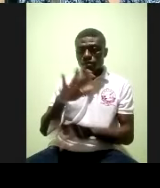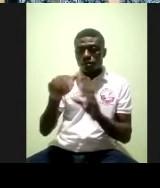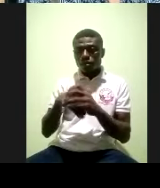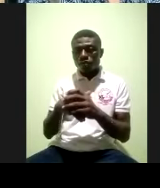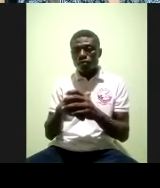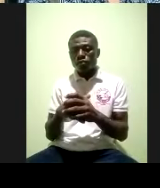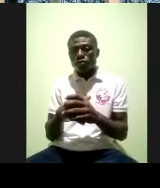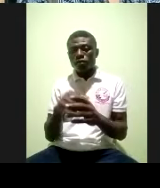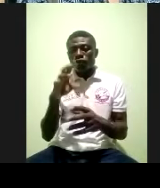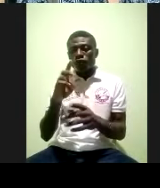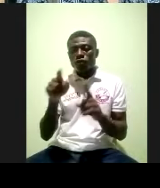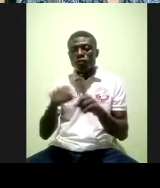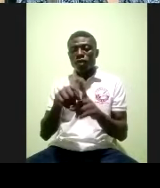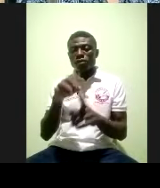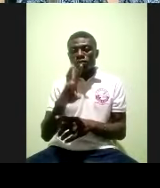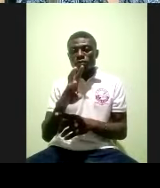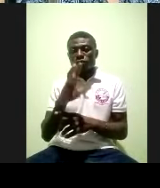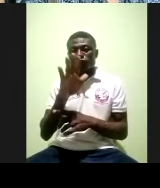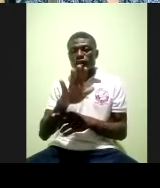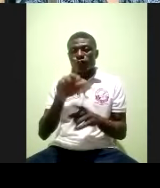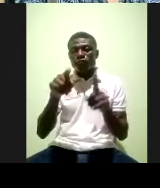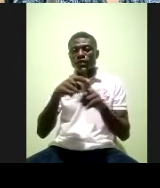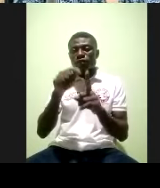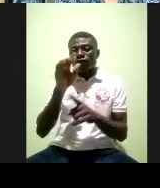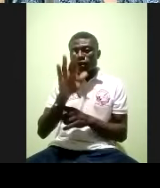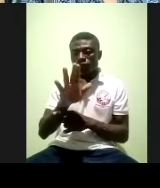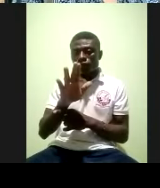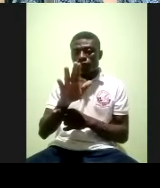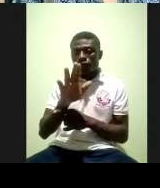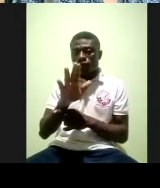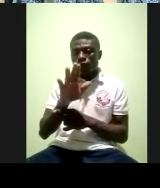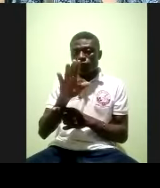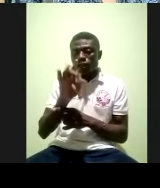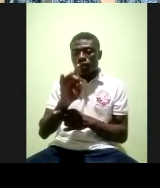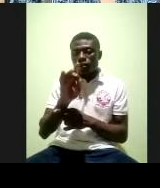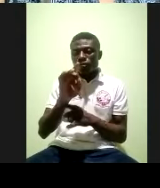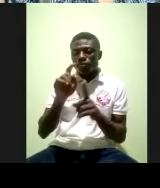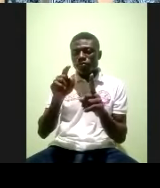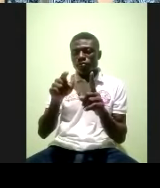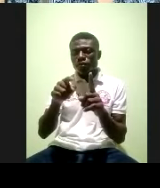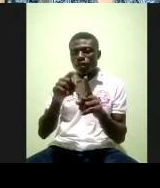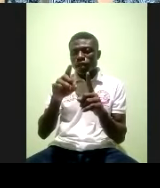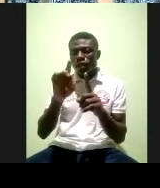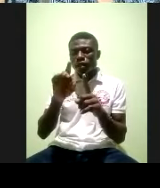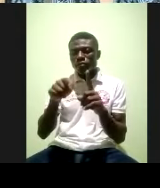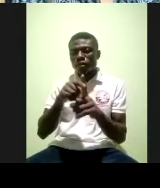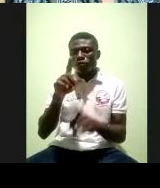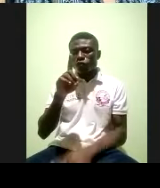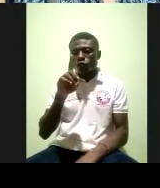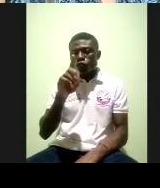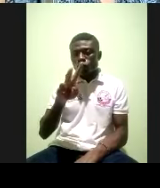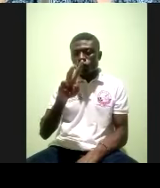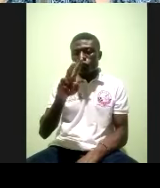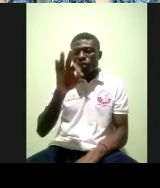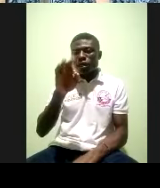plus 6, 5 plus 5, 8 plus 1, 8 plus 2, 9 plus 1. What is